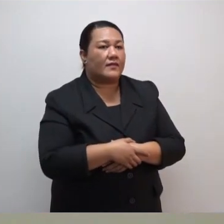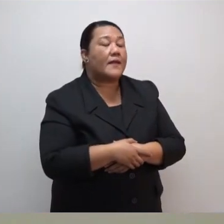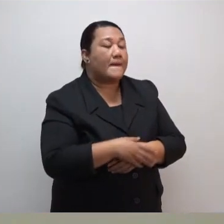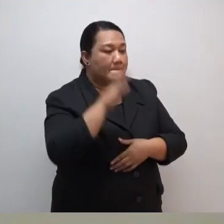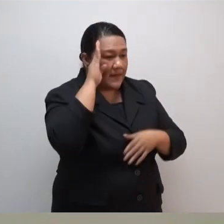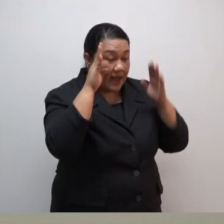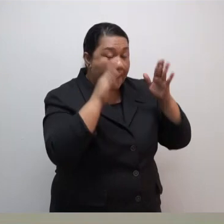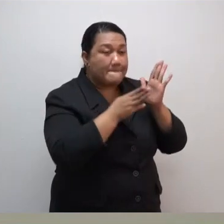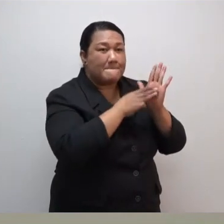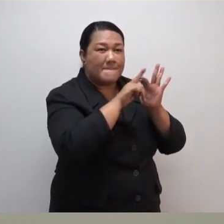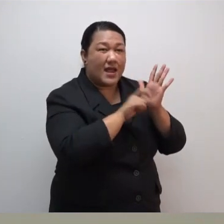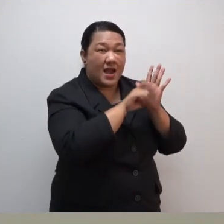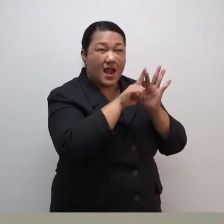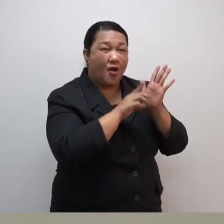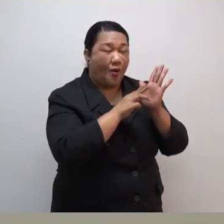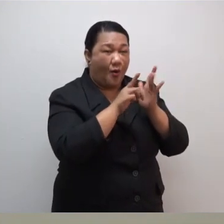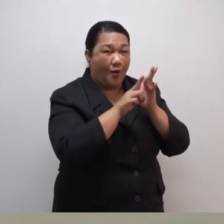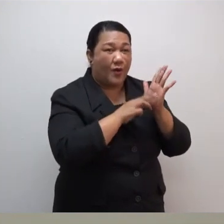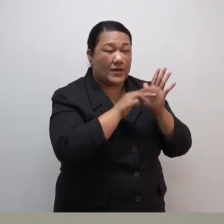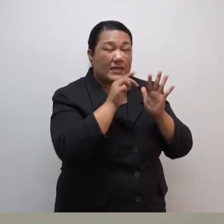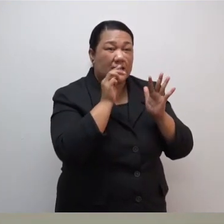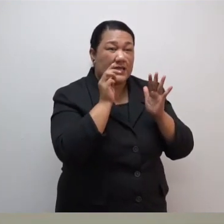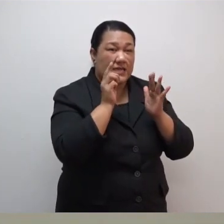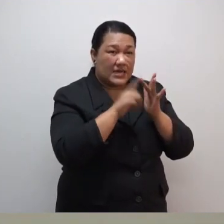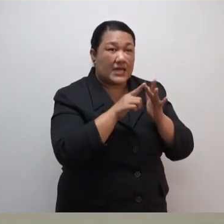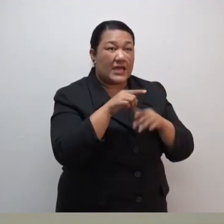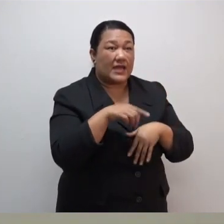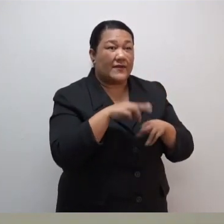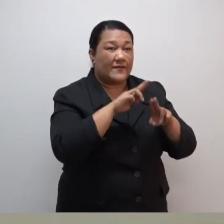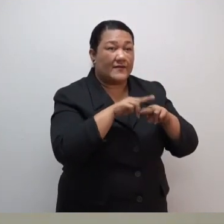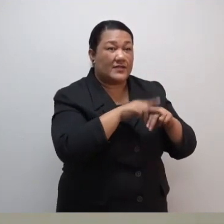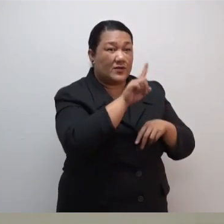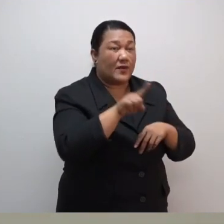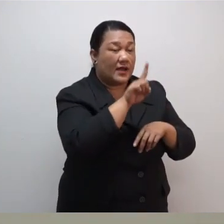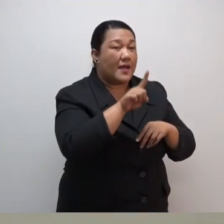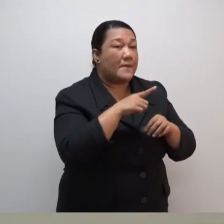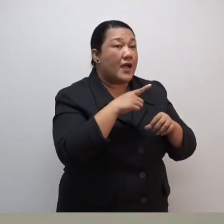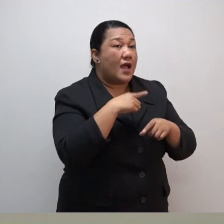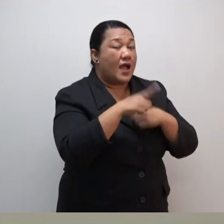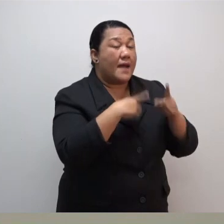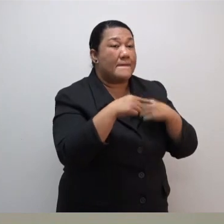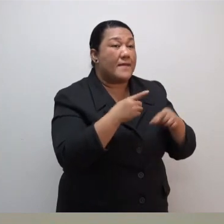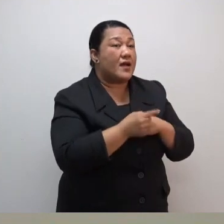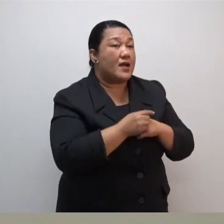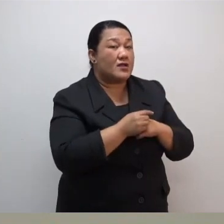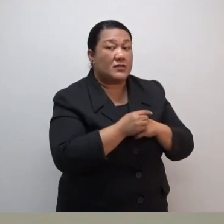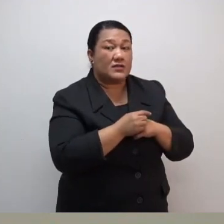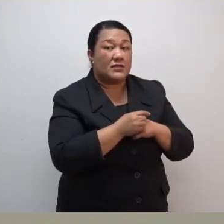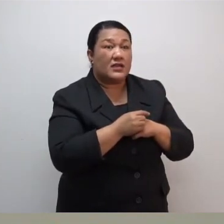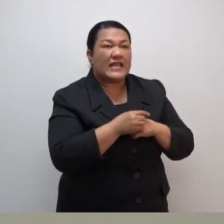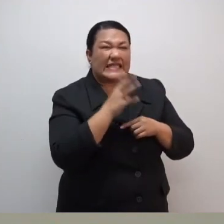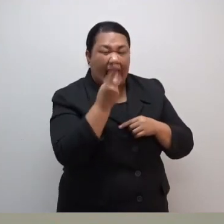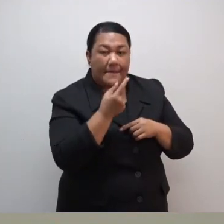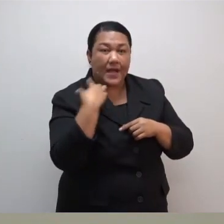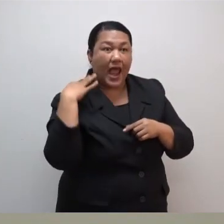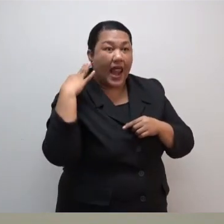Bulose Mariani from Fiji One. Just in terms of the TEL students, some of them have applied for tuition but not